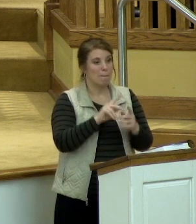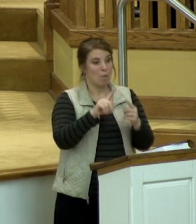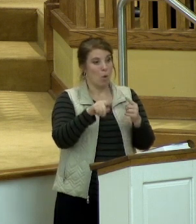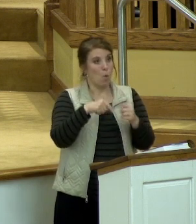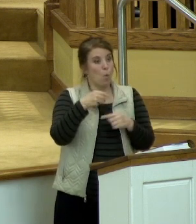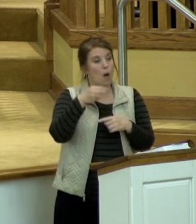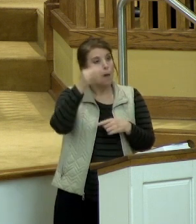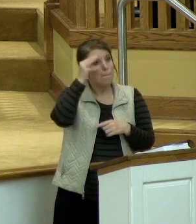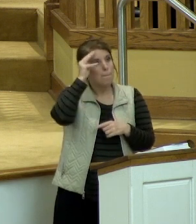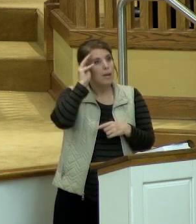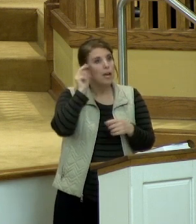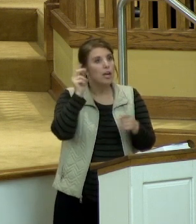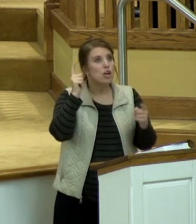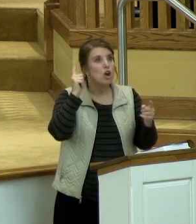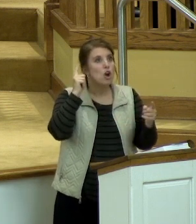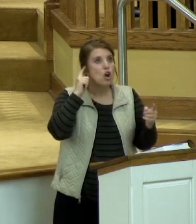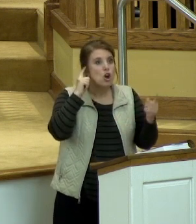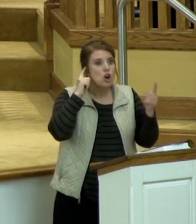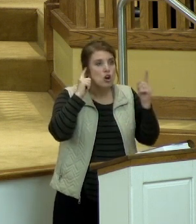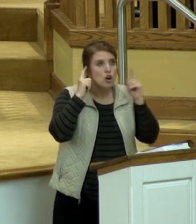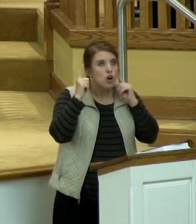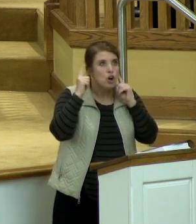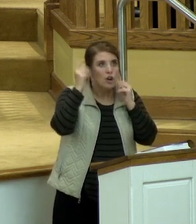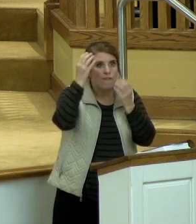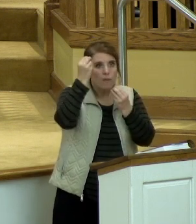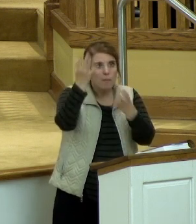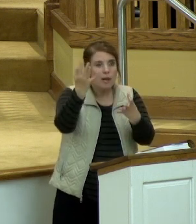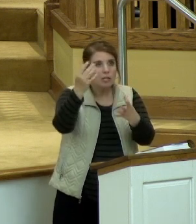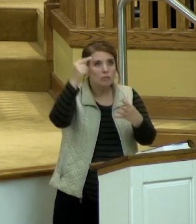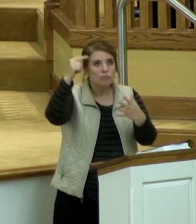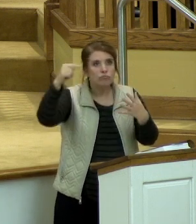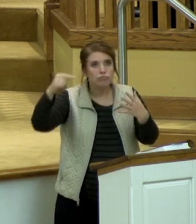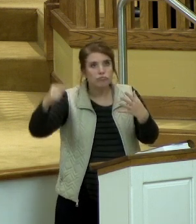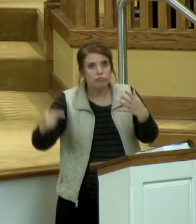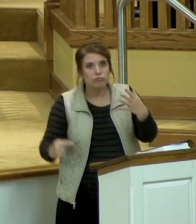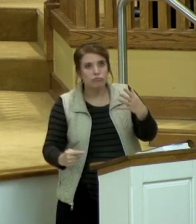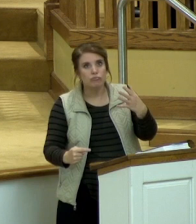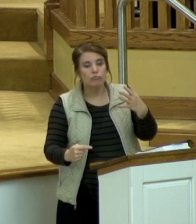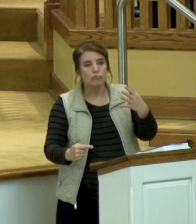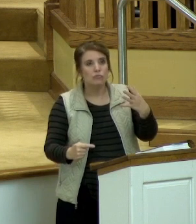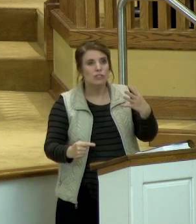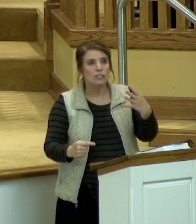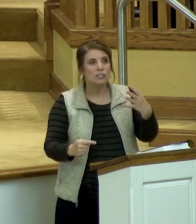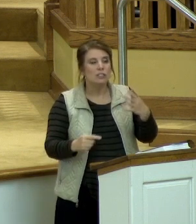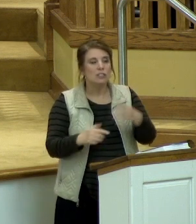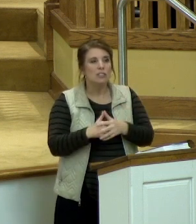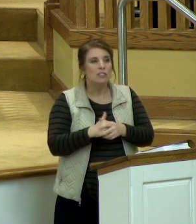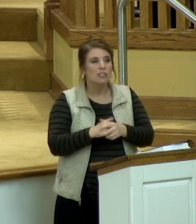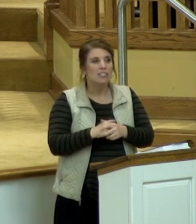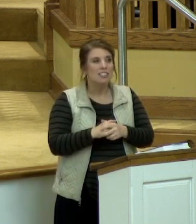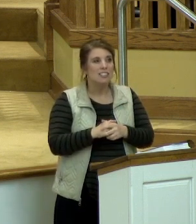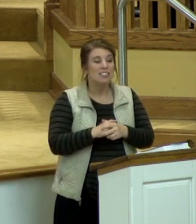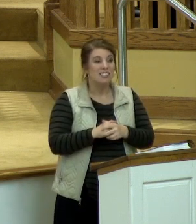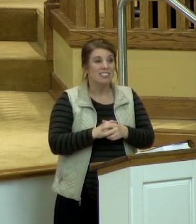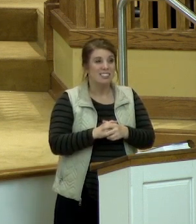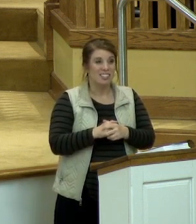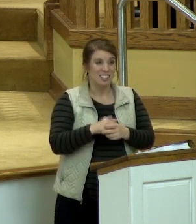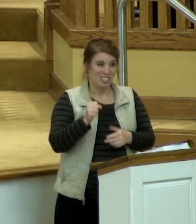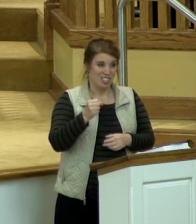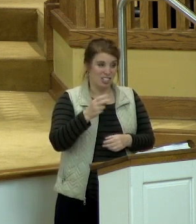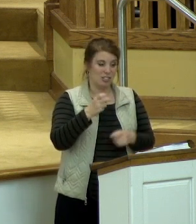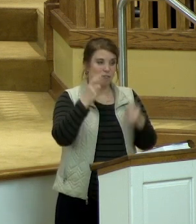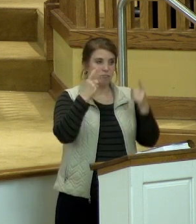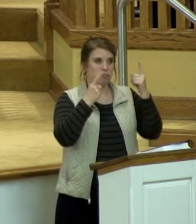heard all of that information, you know, it wasn't dropped in conversation. It was probably very, very precise. I would ponder